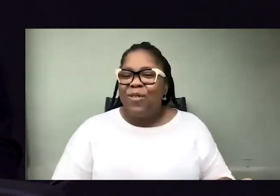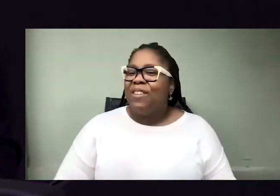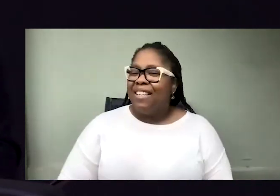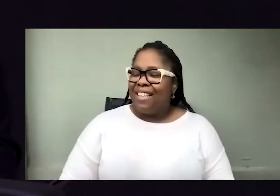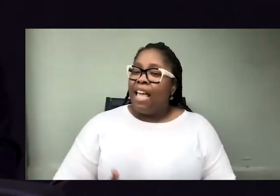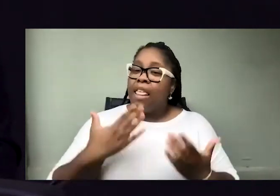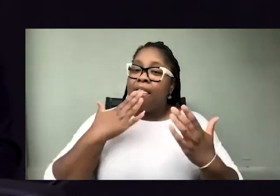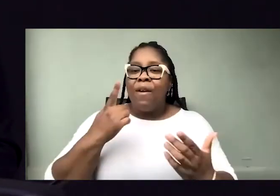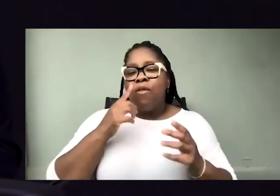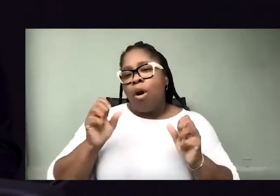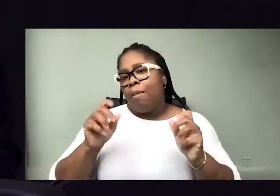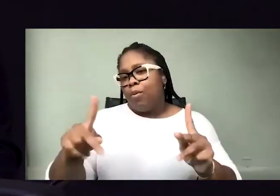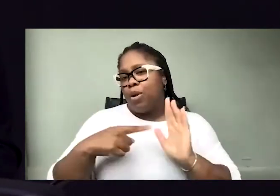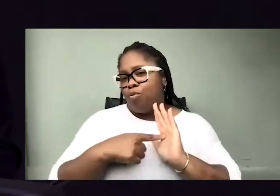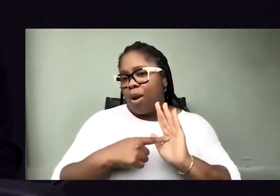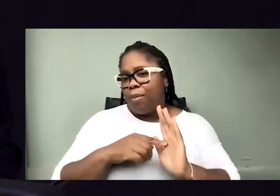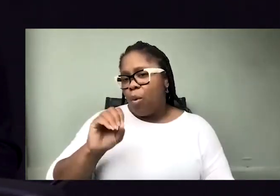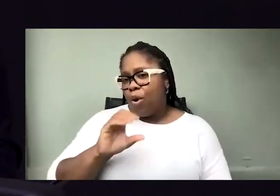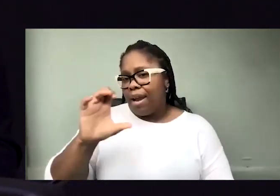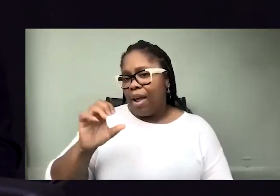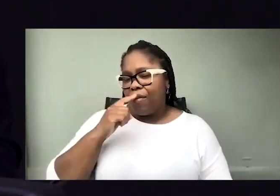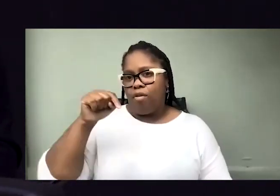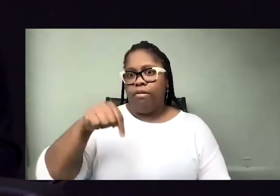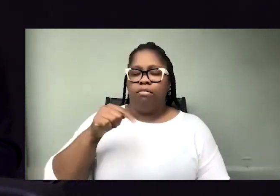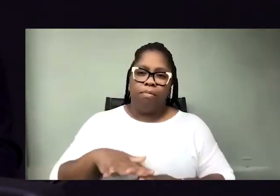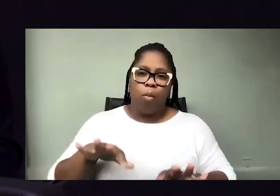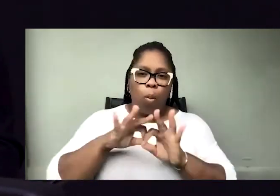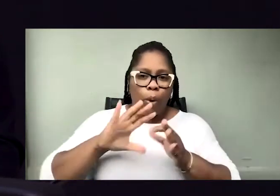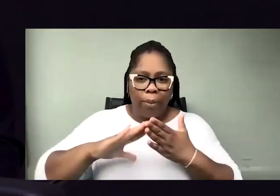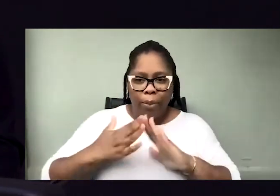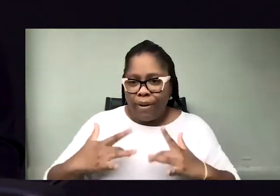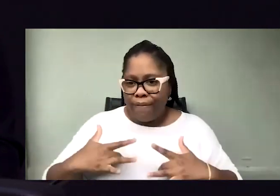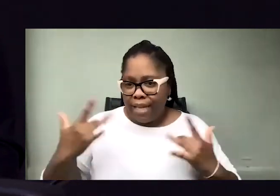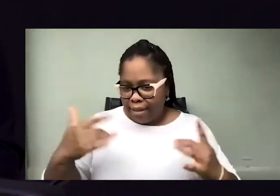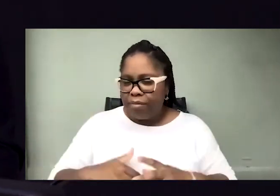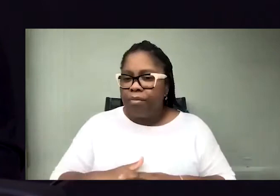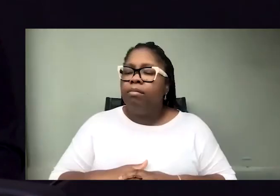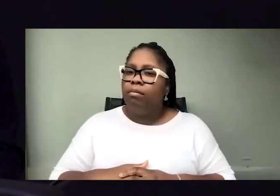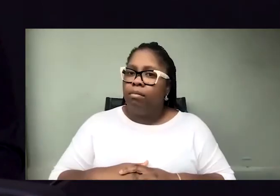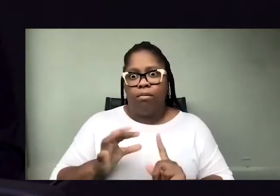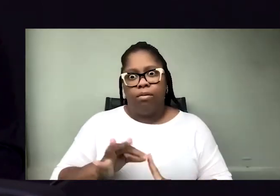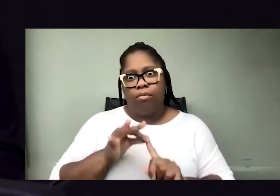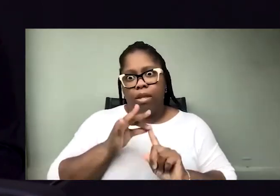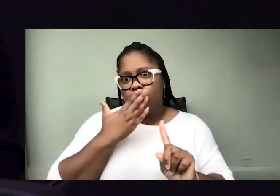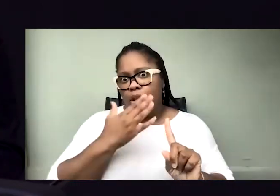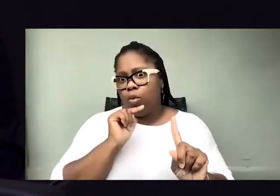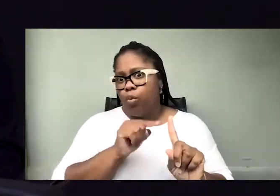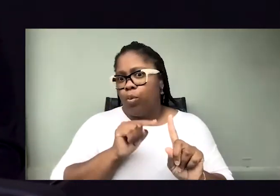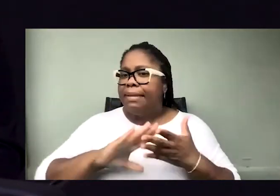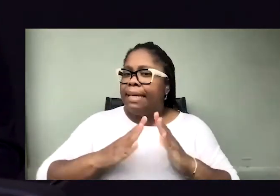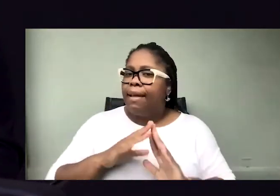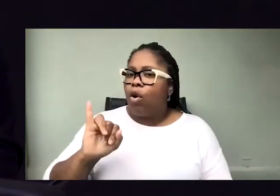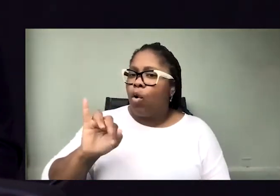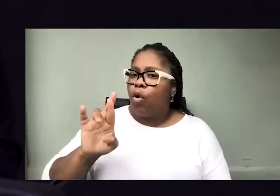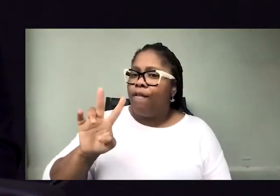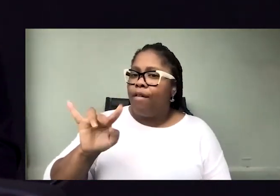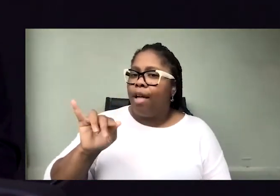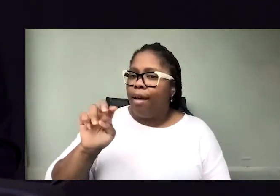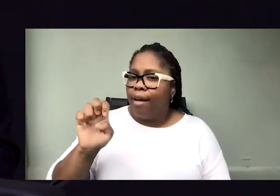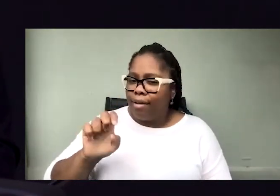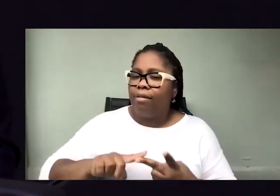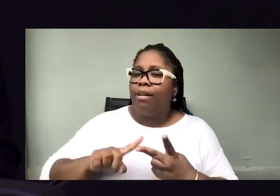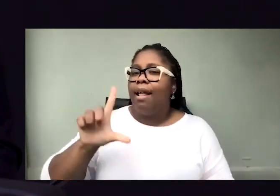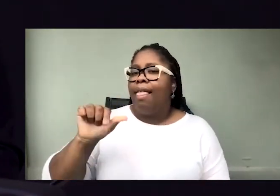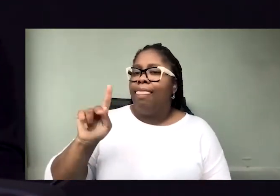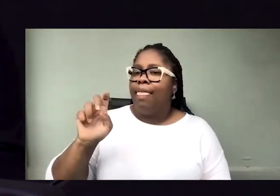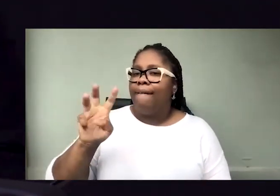to represent Orange County at this important community event. And especially thank you to the City of Irvine and the Lakeview Senior Center for